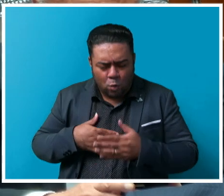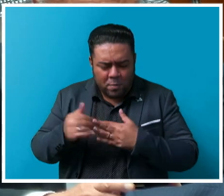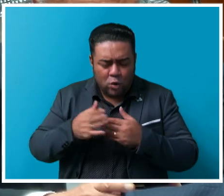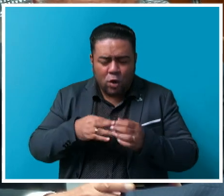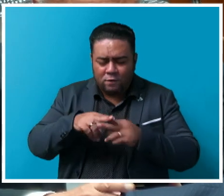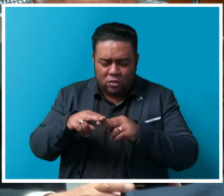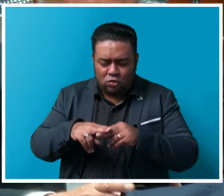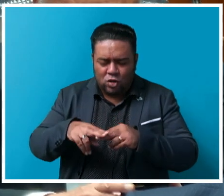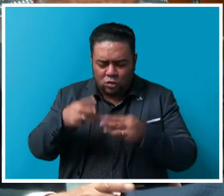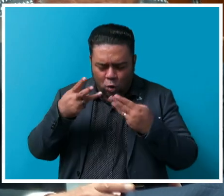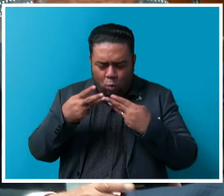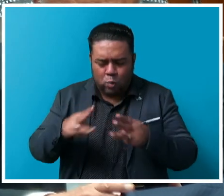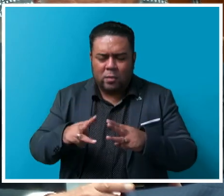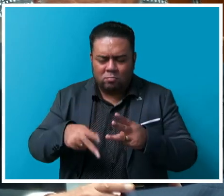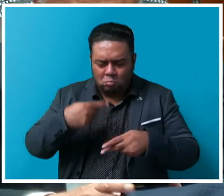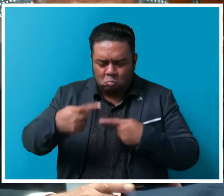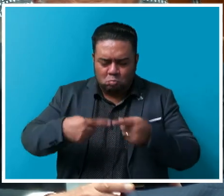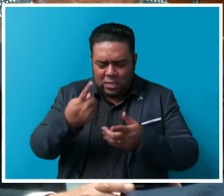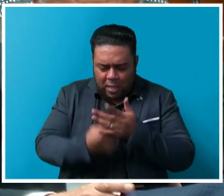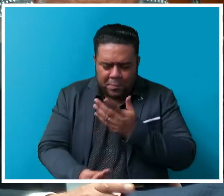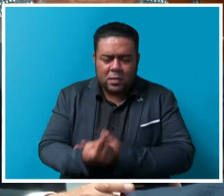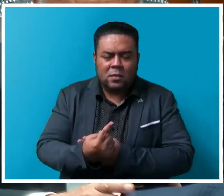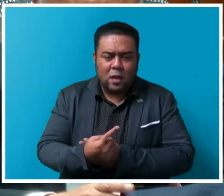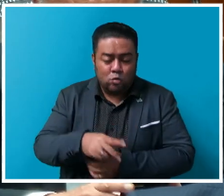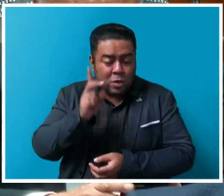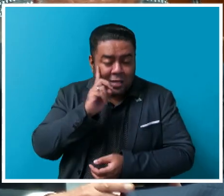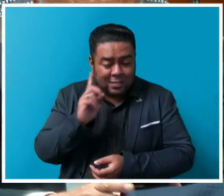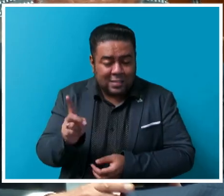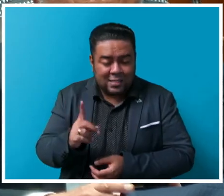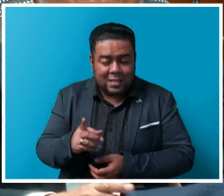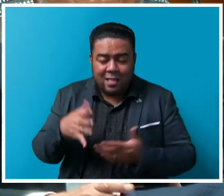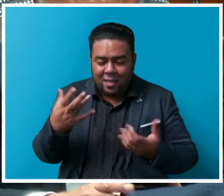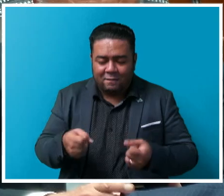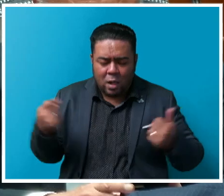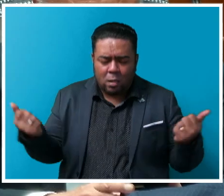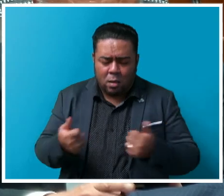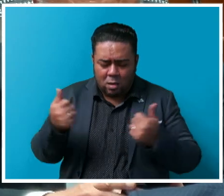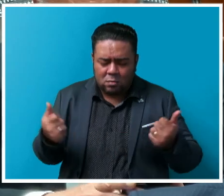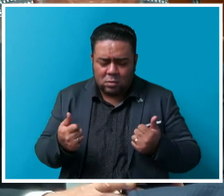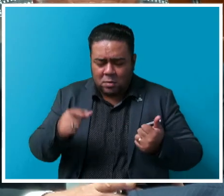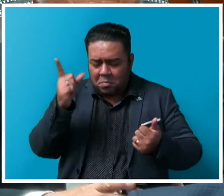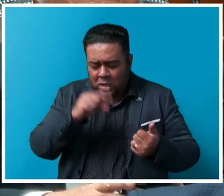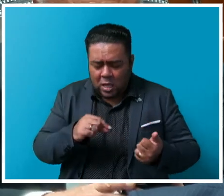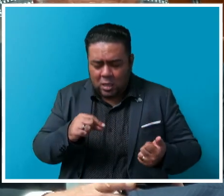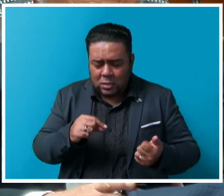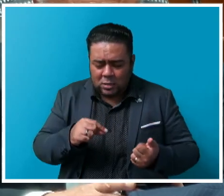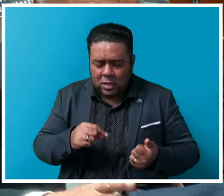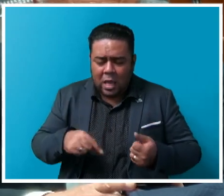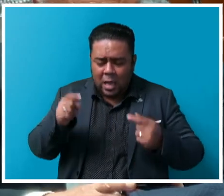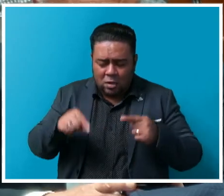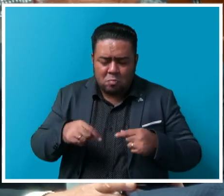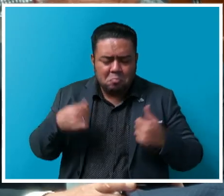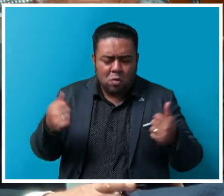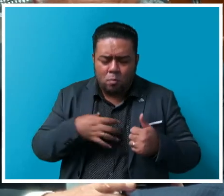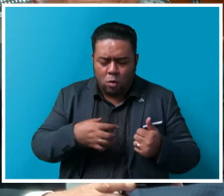is well underway. As you can see, Honorable Speaker, there is a lot being done and a lot more to